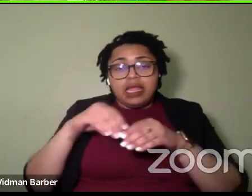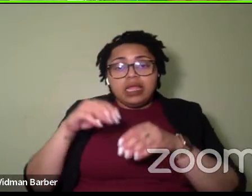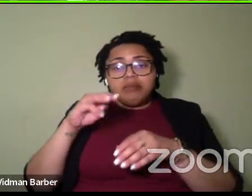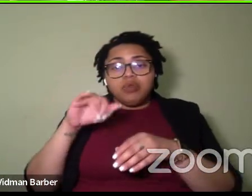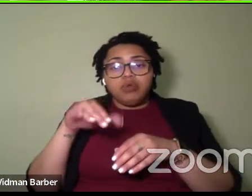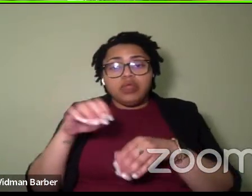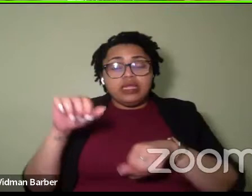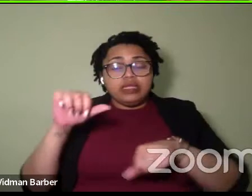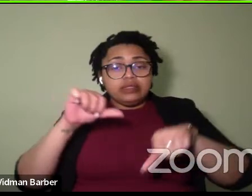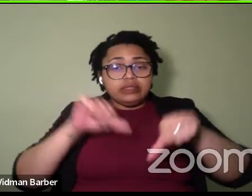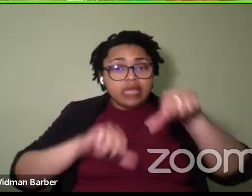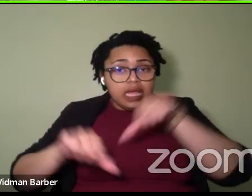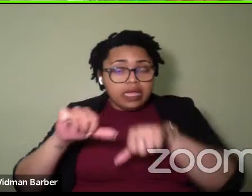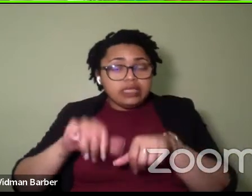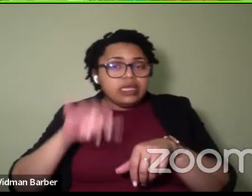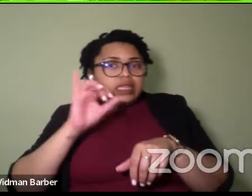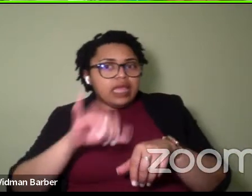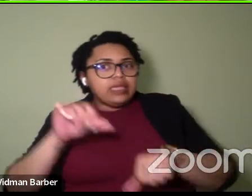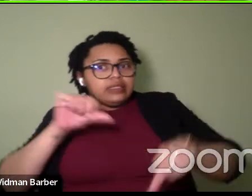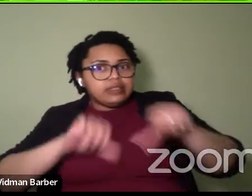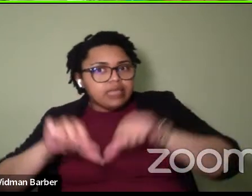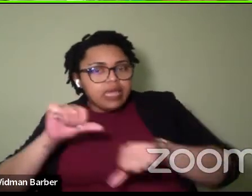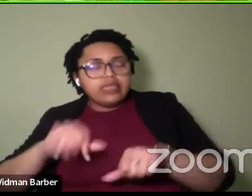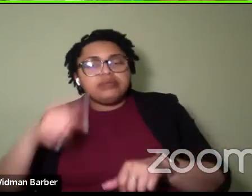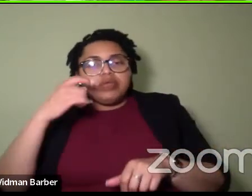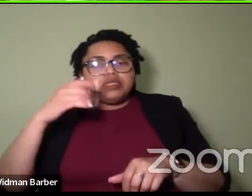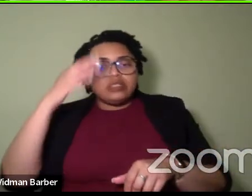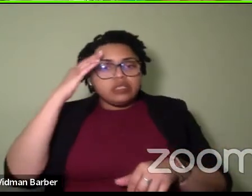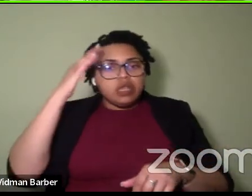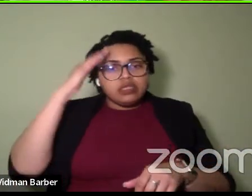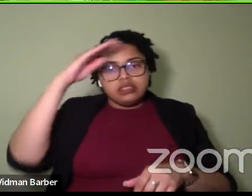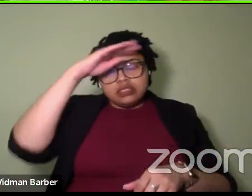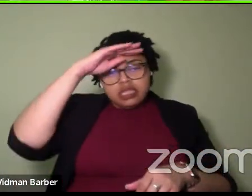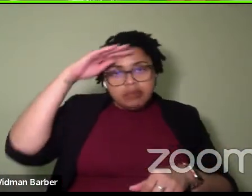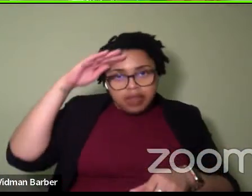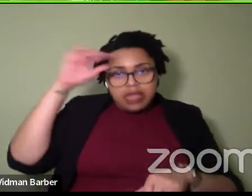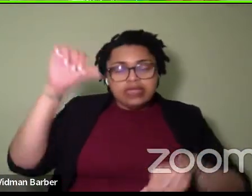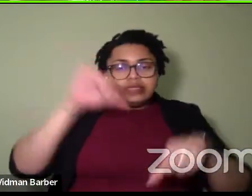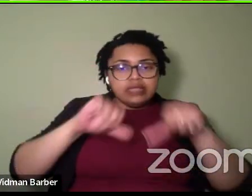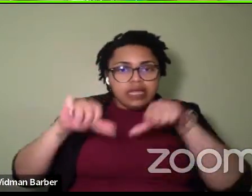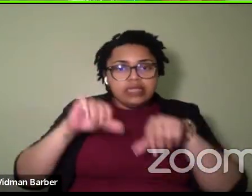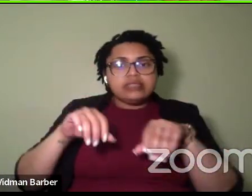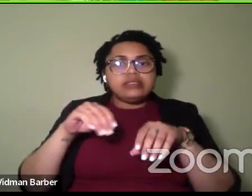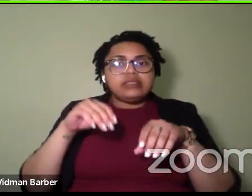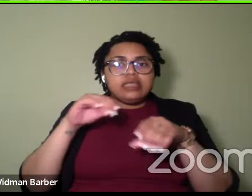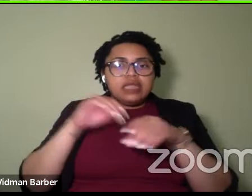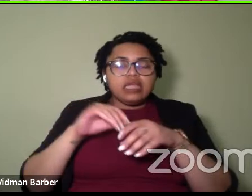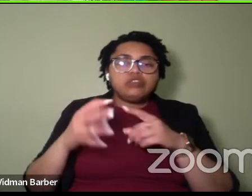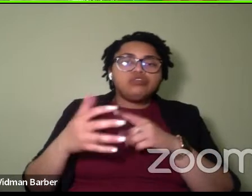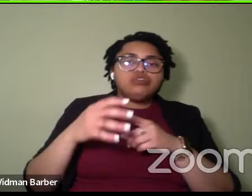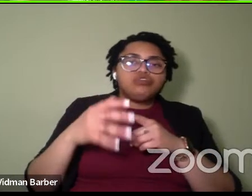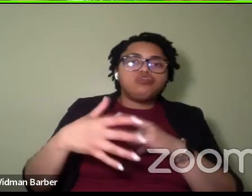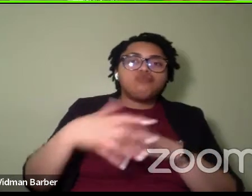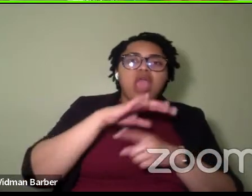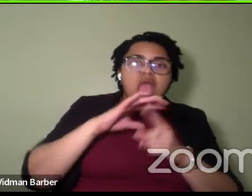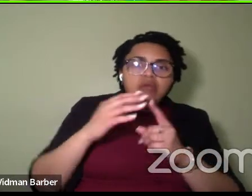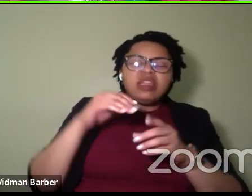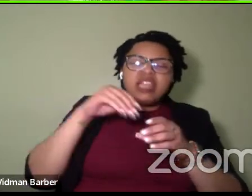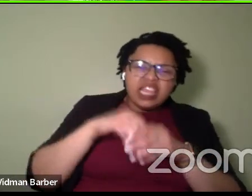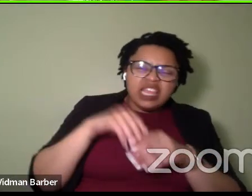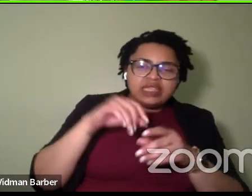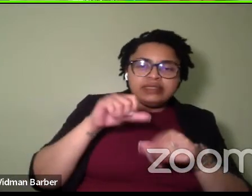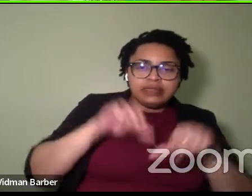that, are surrounded in the marine sciences. And I think that, is understanding that we're redefining science. And I think that that's